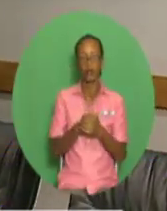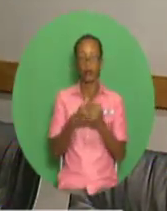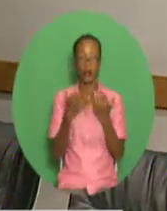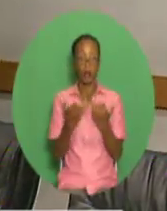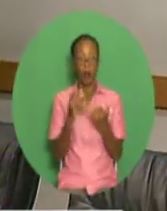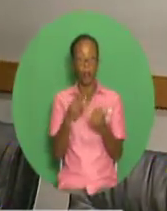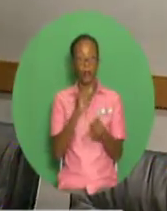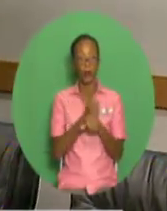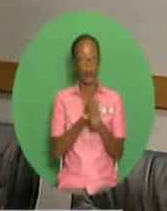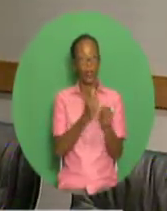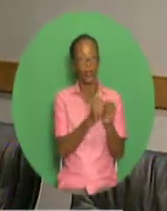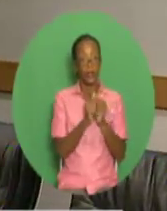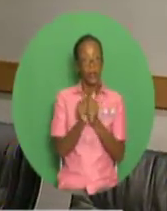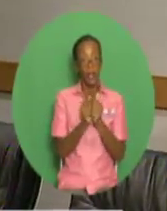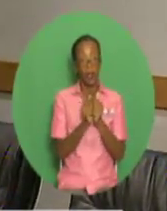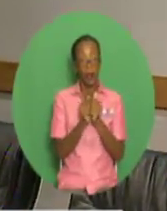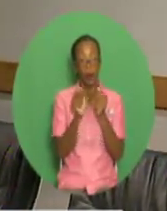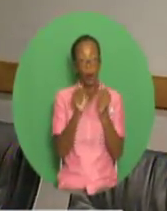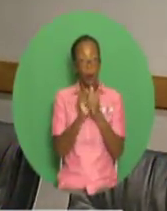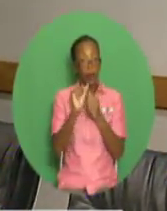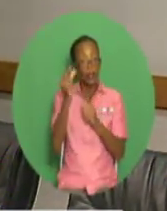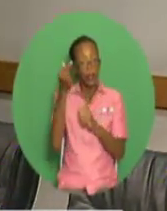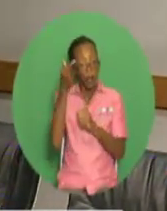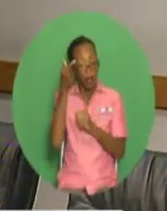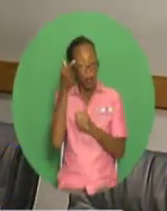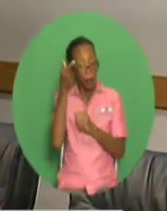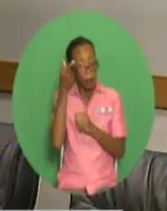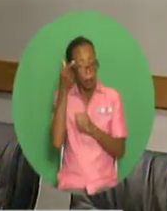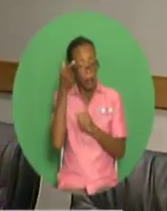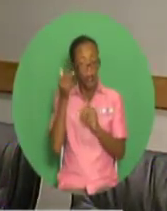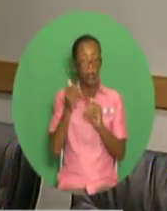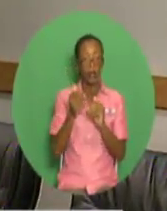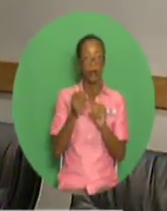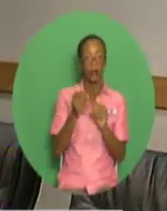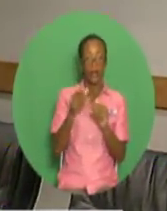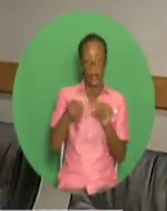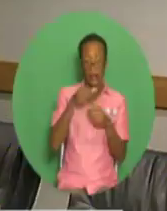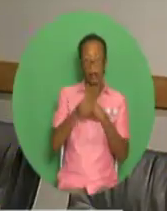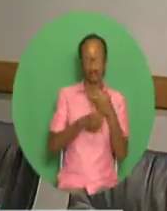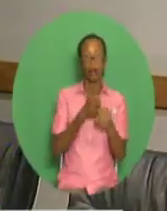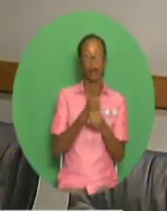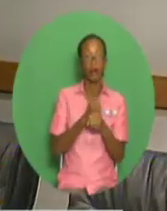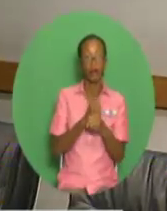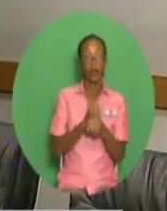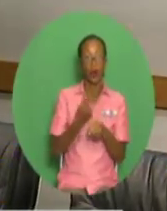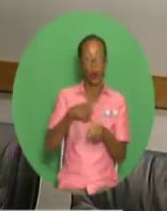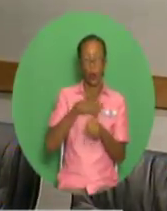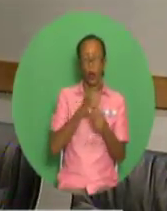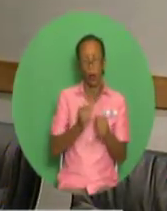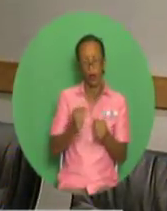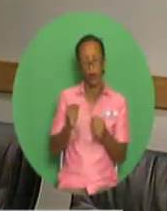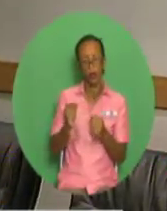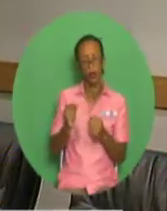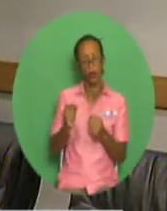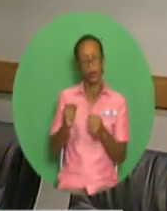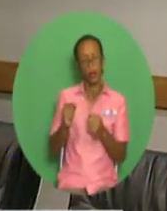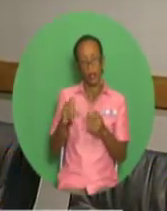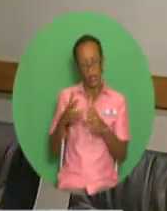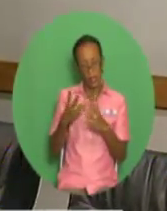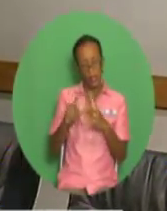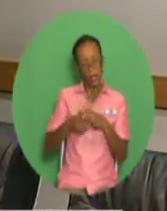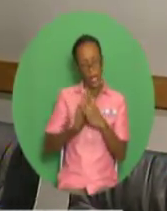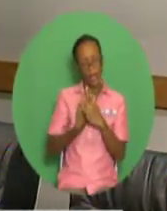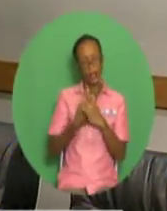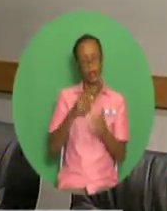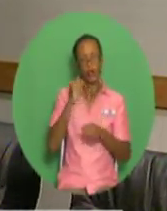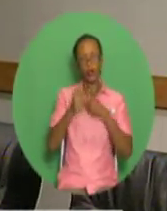work, the cabinet will have to decide with regards to finalizing that, but this year we want to put that to rest and have the Sports Commission started.